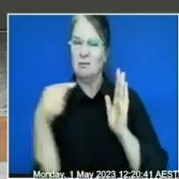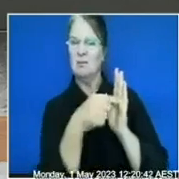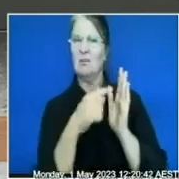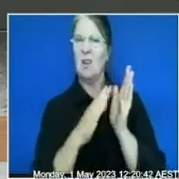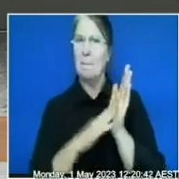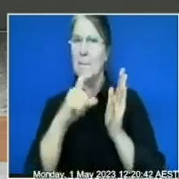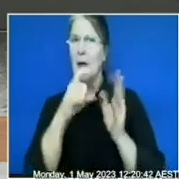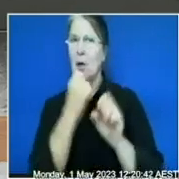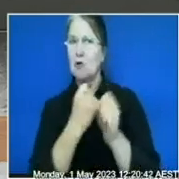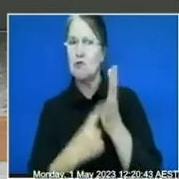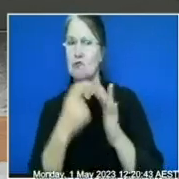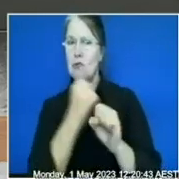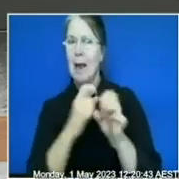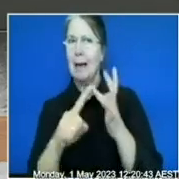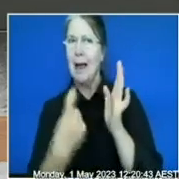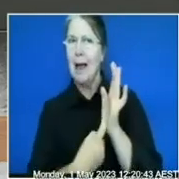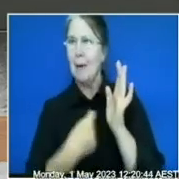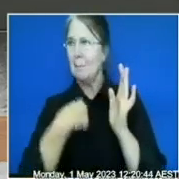not